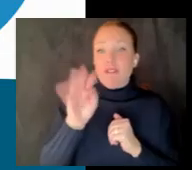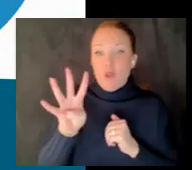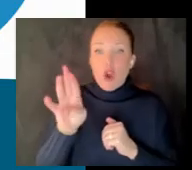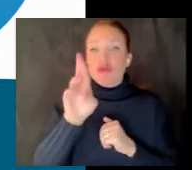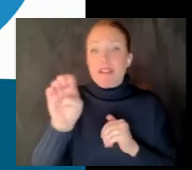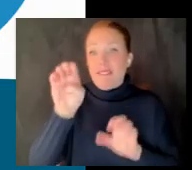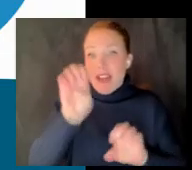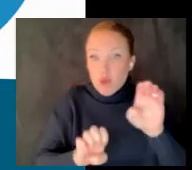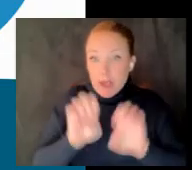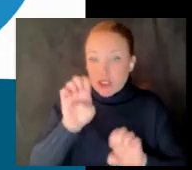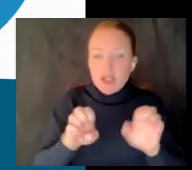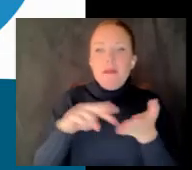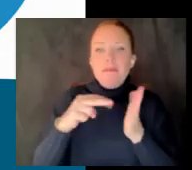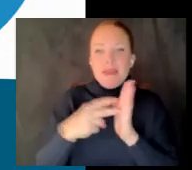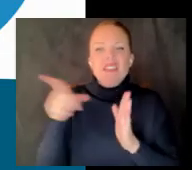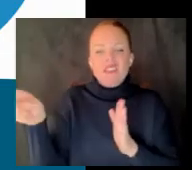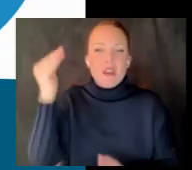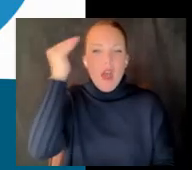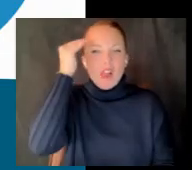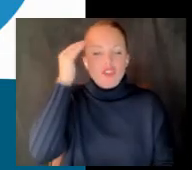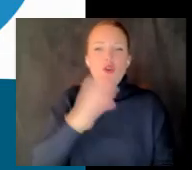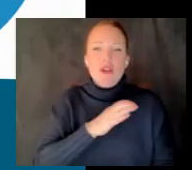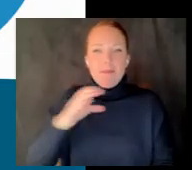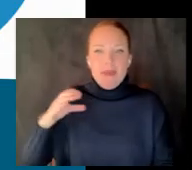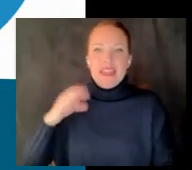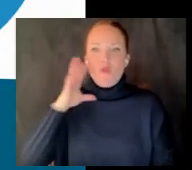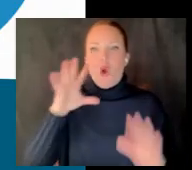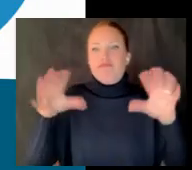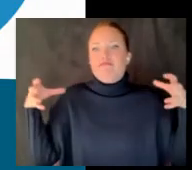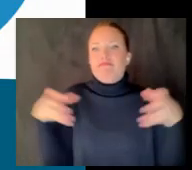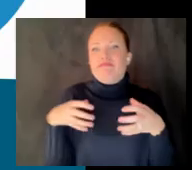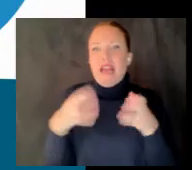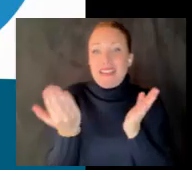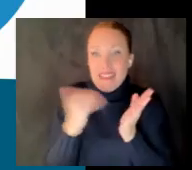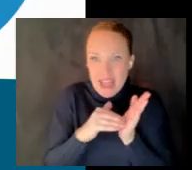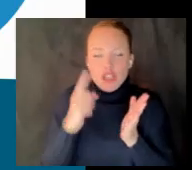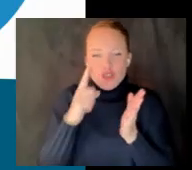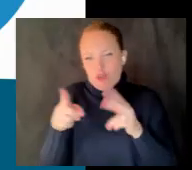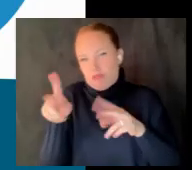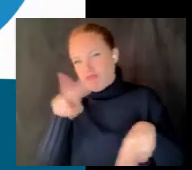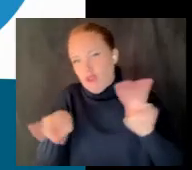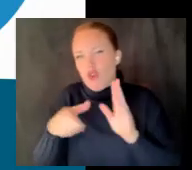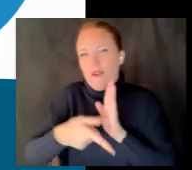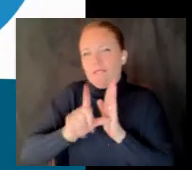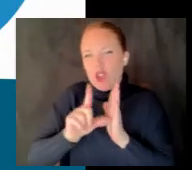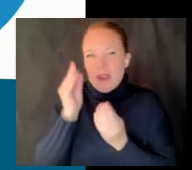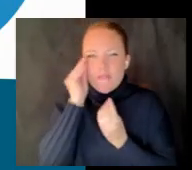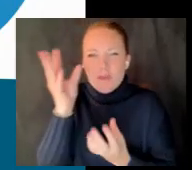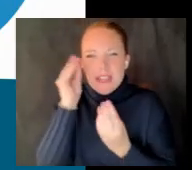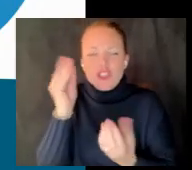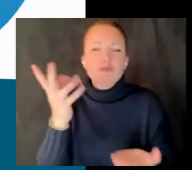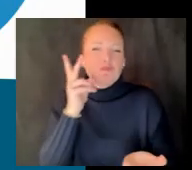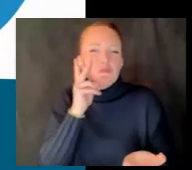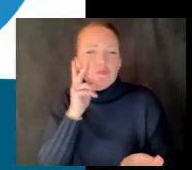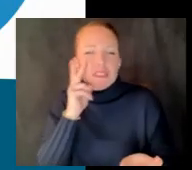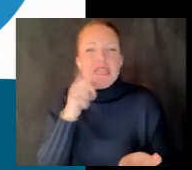process by which the knowledgeable committee convenes with the purpose of reviewing evaluation information and data to determine if the student continues